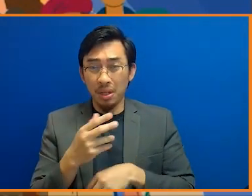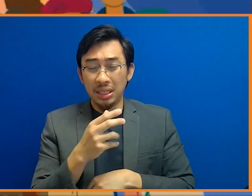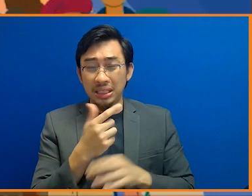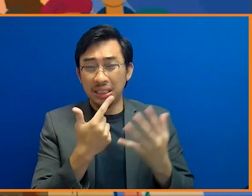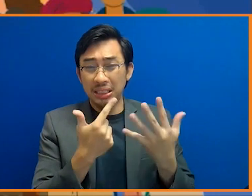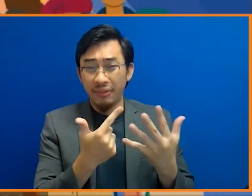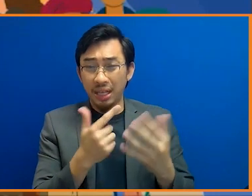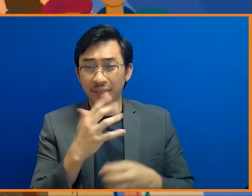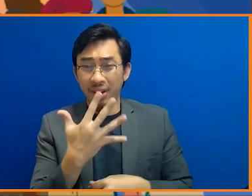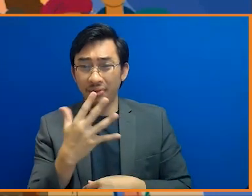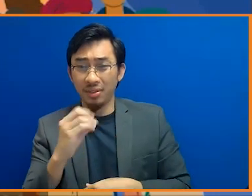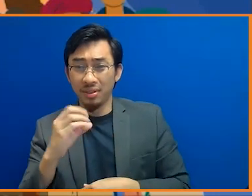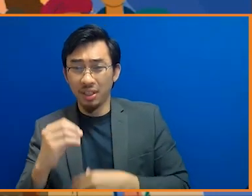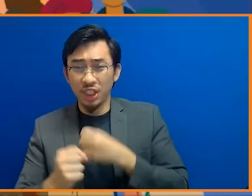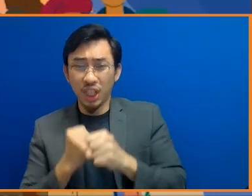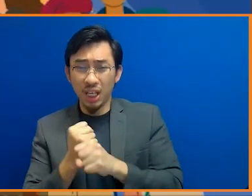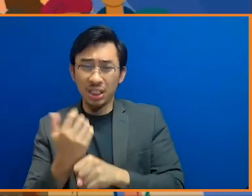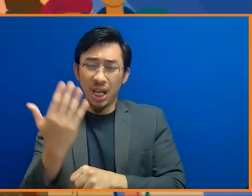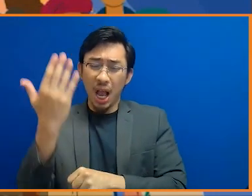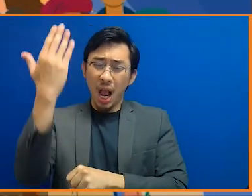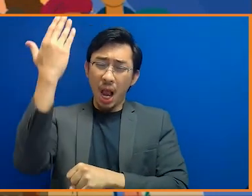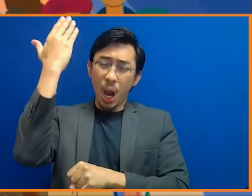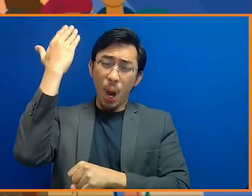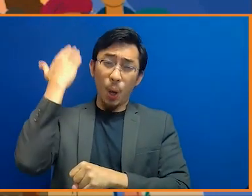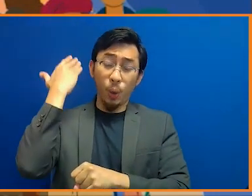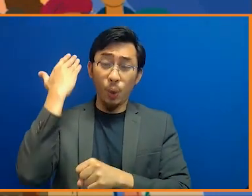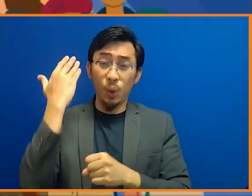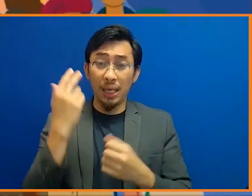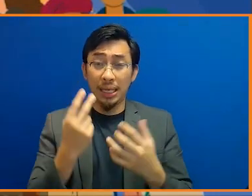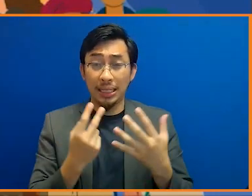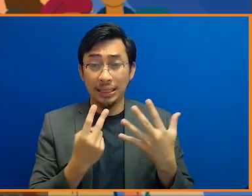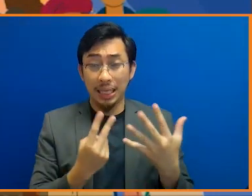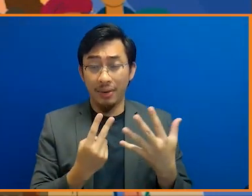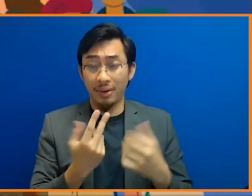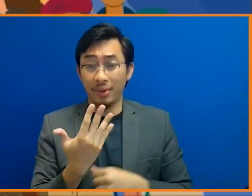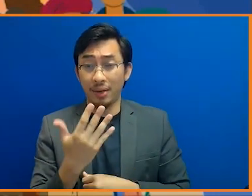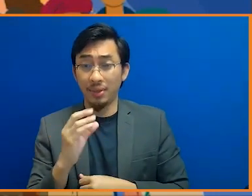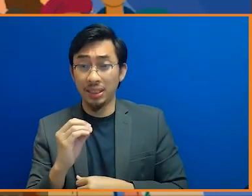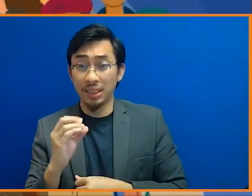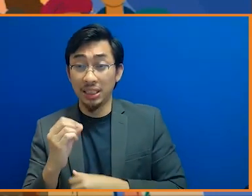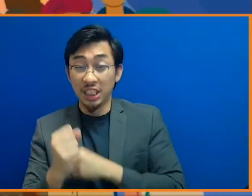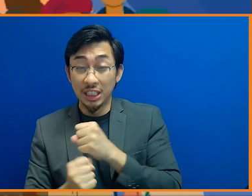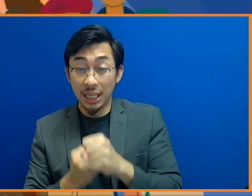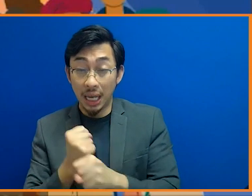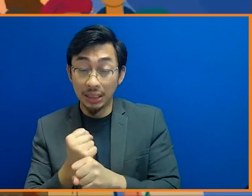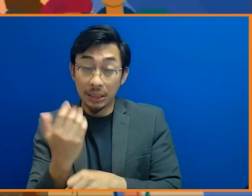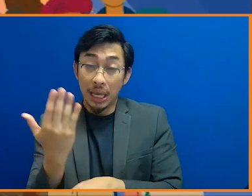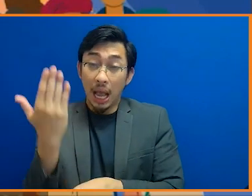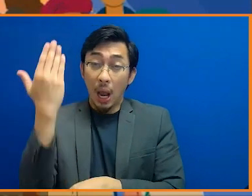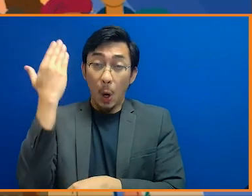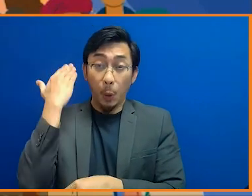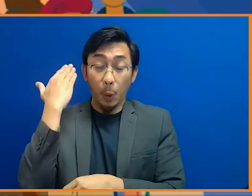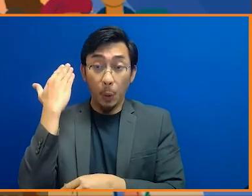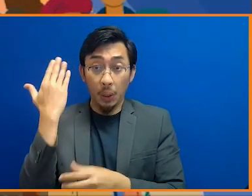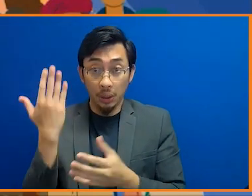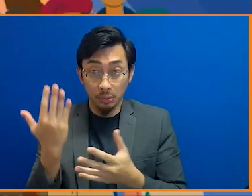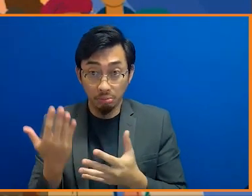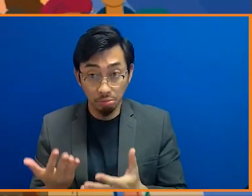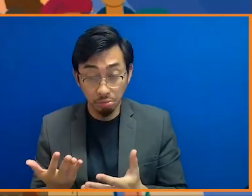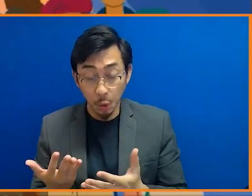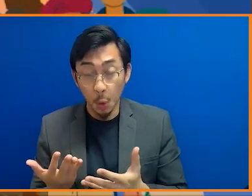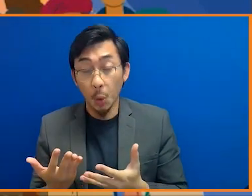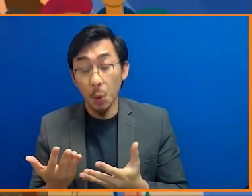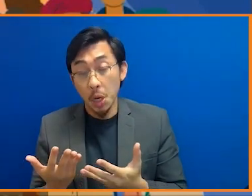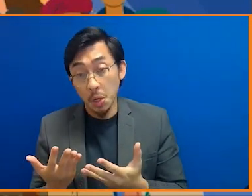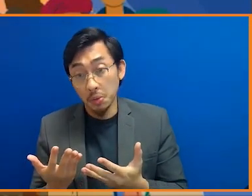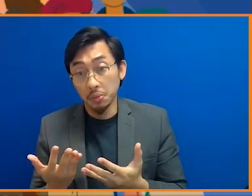until 7,500 years ago. Since 2000, 7,500 years ago.